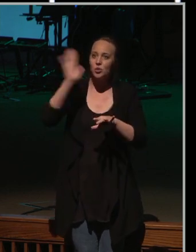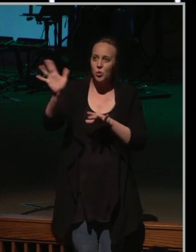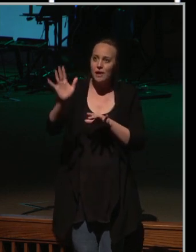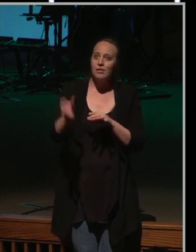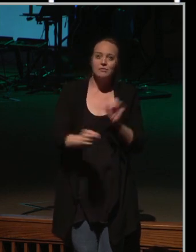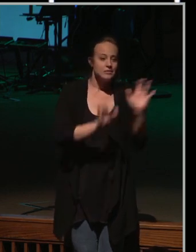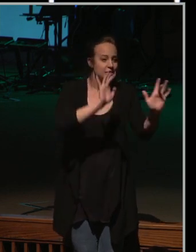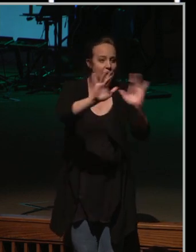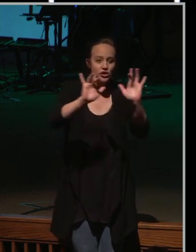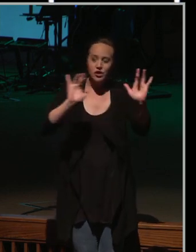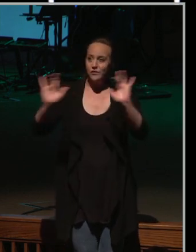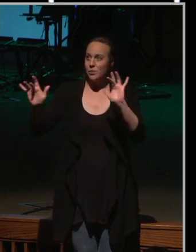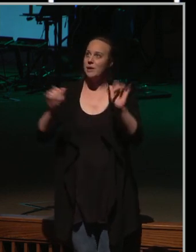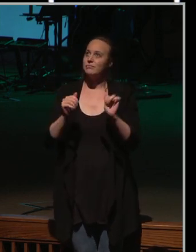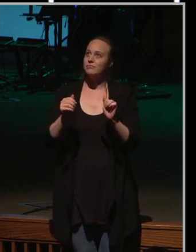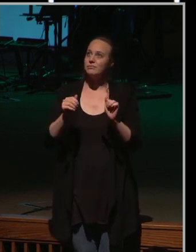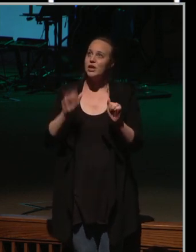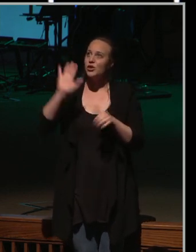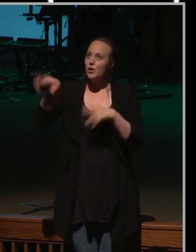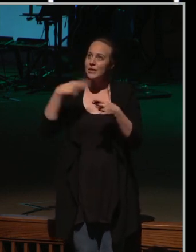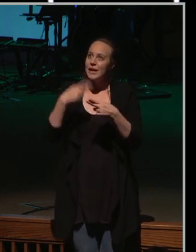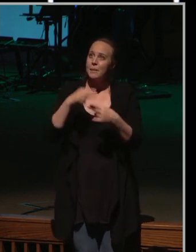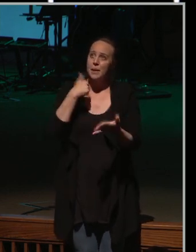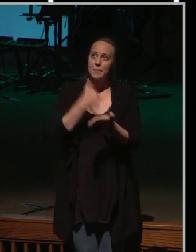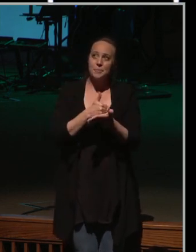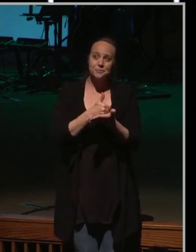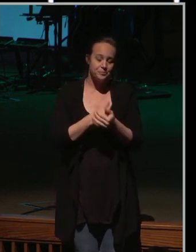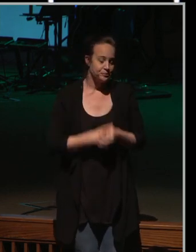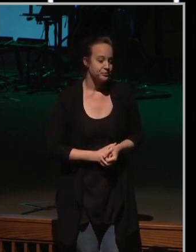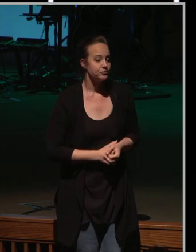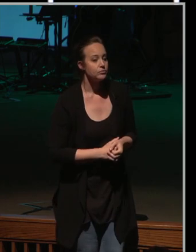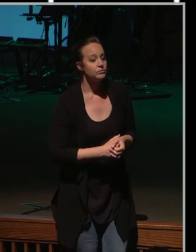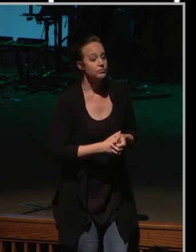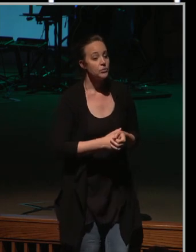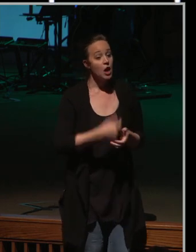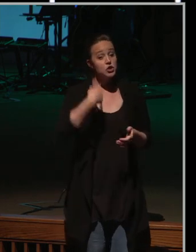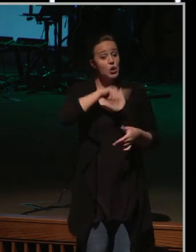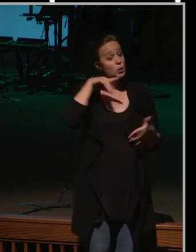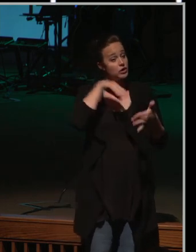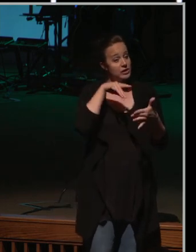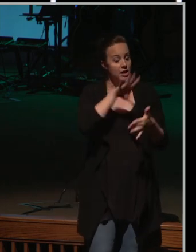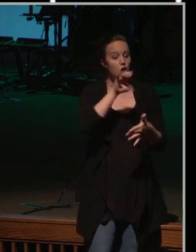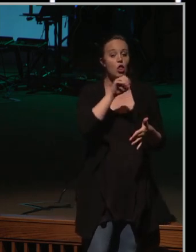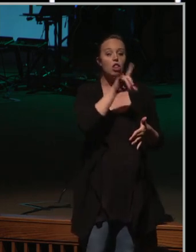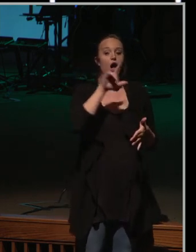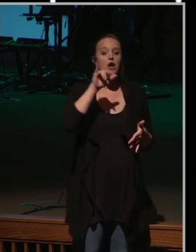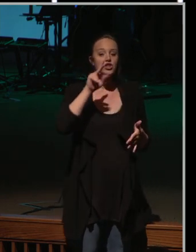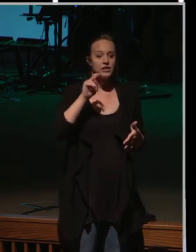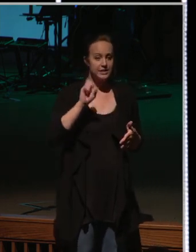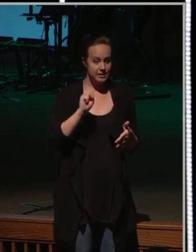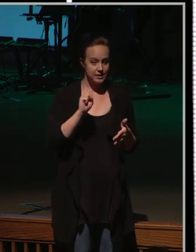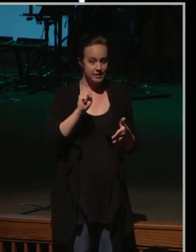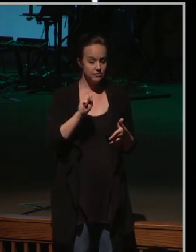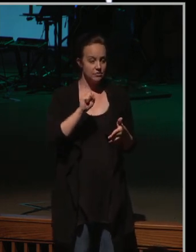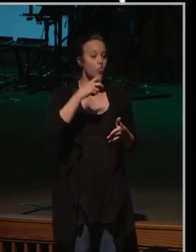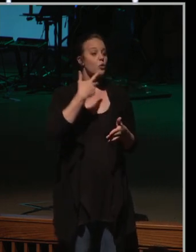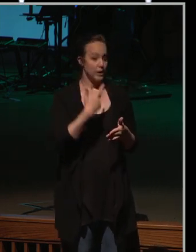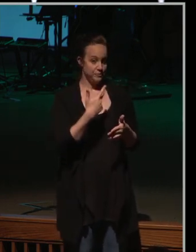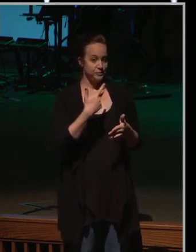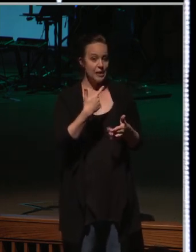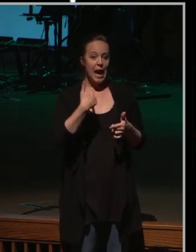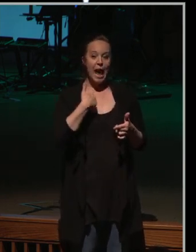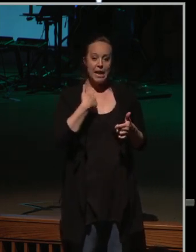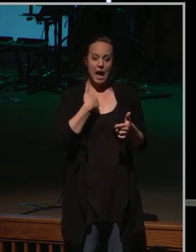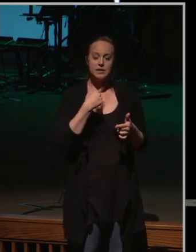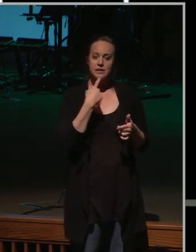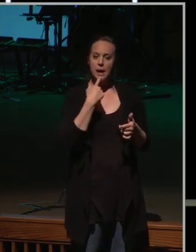these things in the name of your Son, Jesus. Amen. So we will be in the book of Colossians. Colossians 3, and as I mentioned, this is